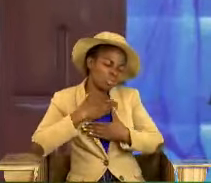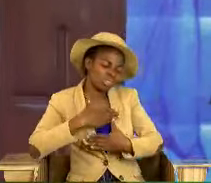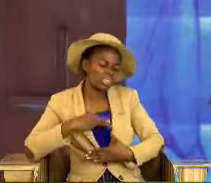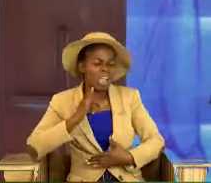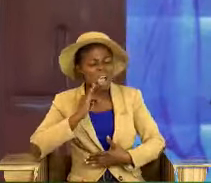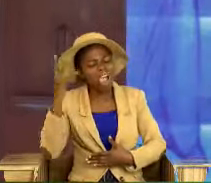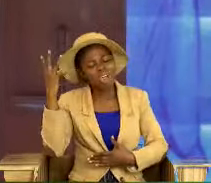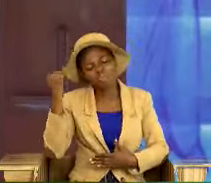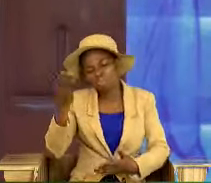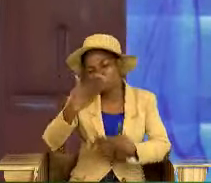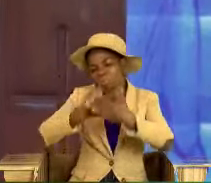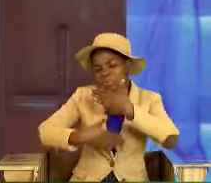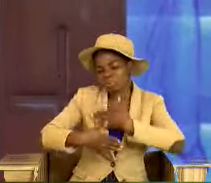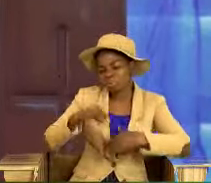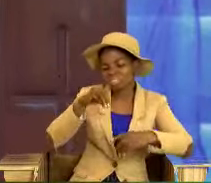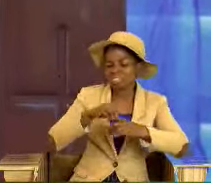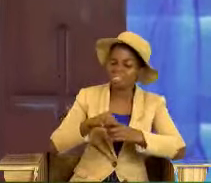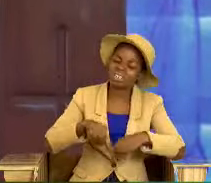another class or